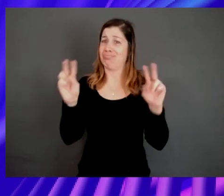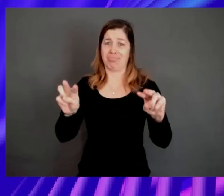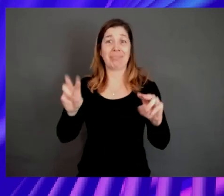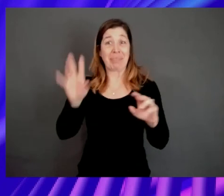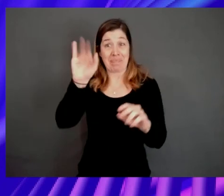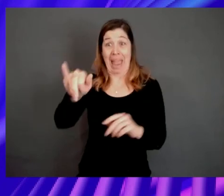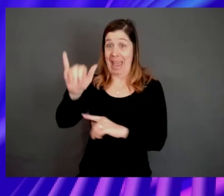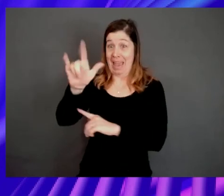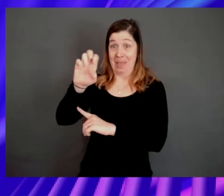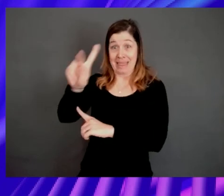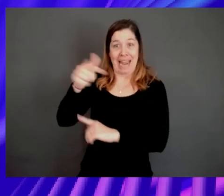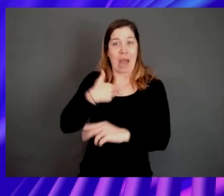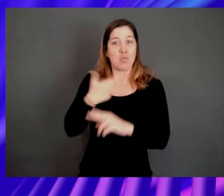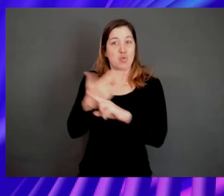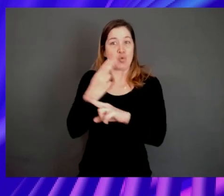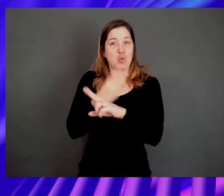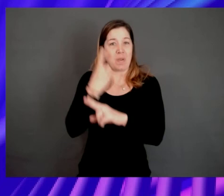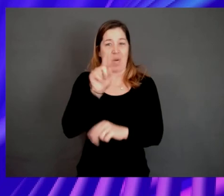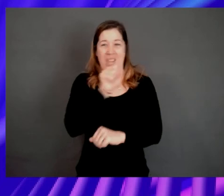sharing the